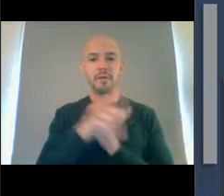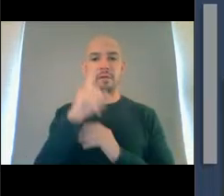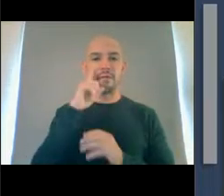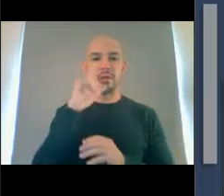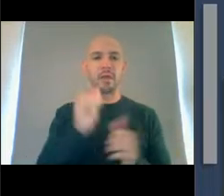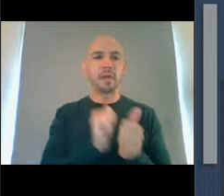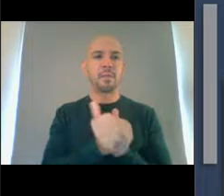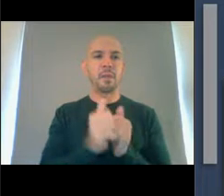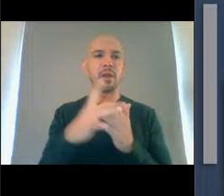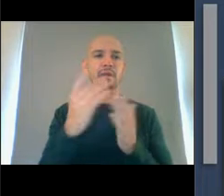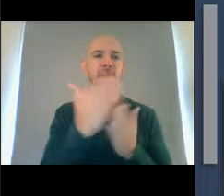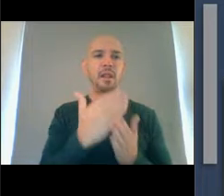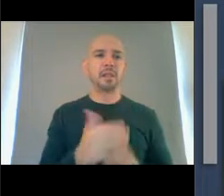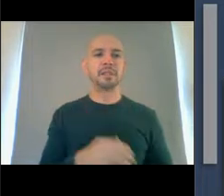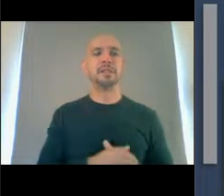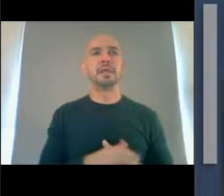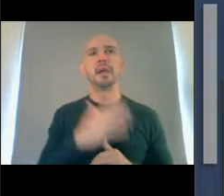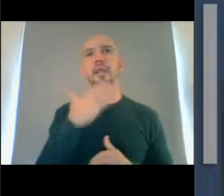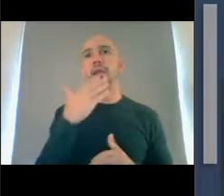are there any other comments